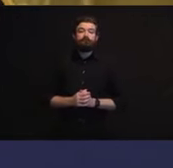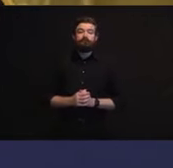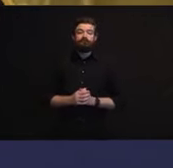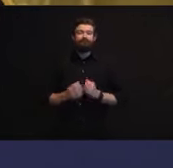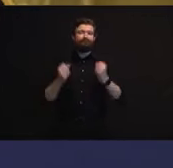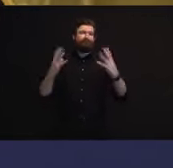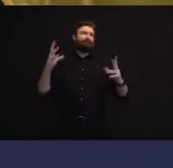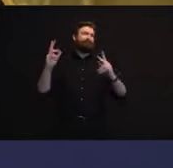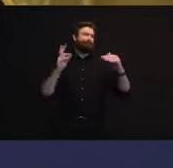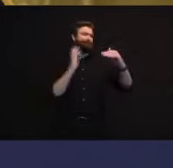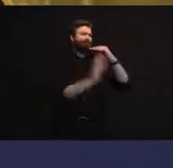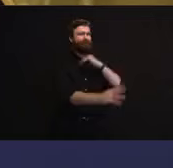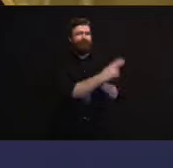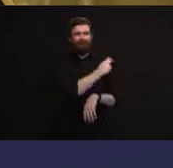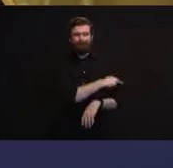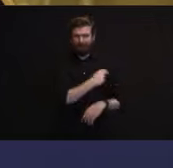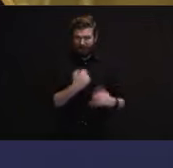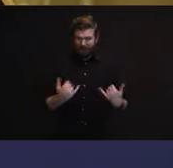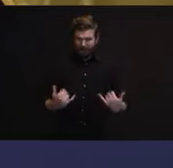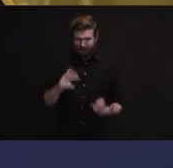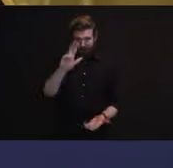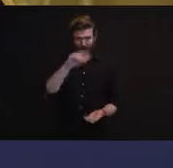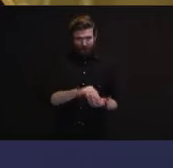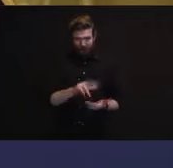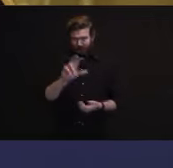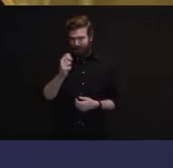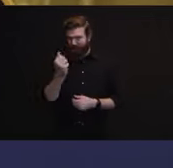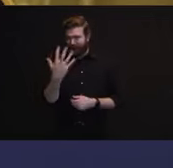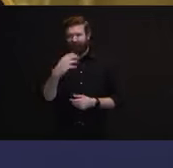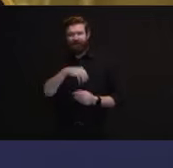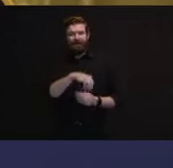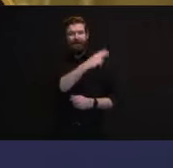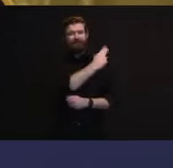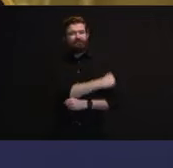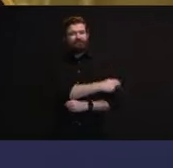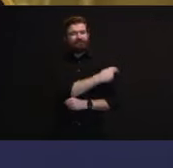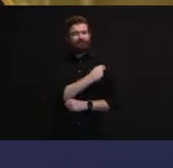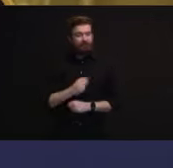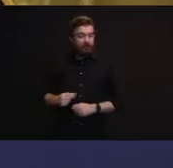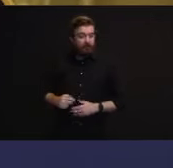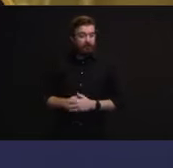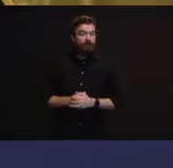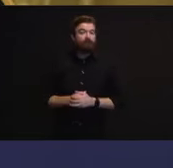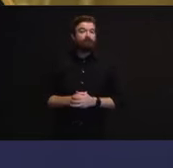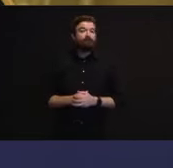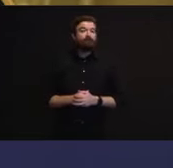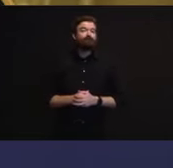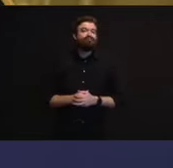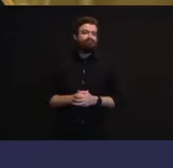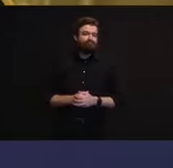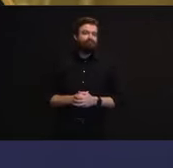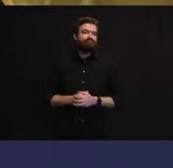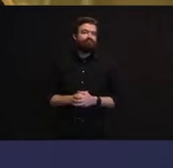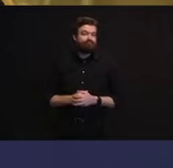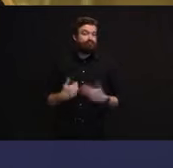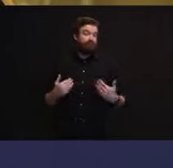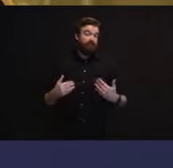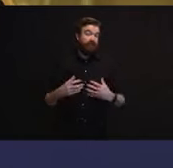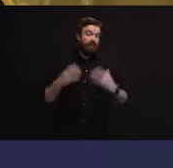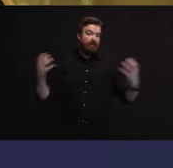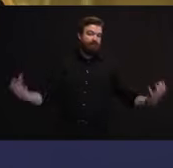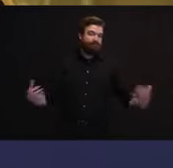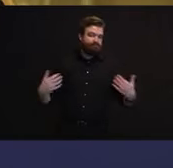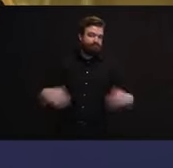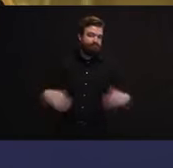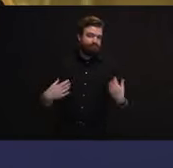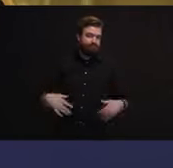3,315. Does that get up meaningfully from there, like a double or more? Yes. And there are a number of different models